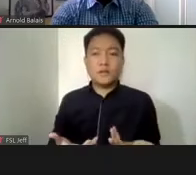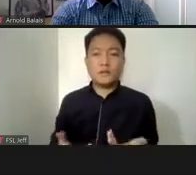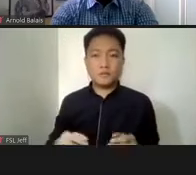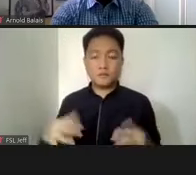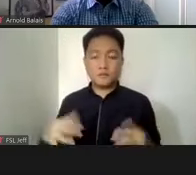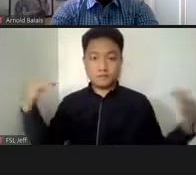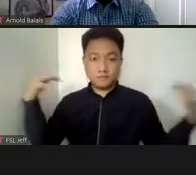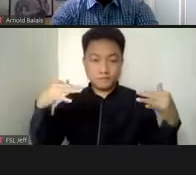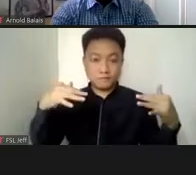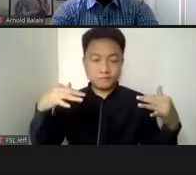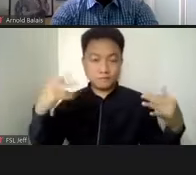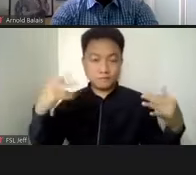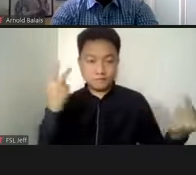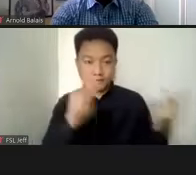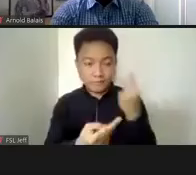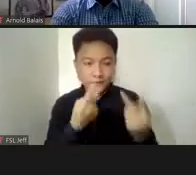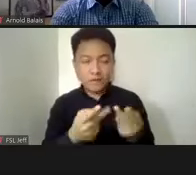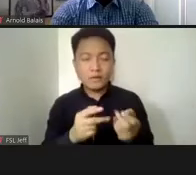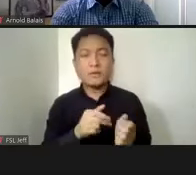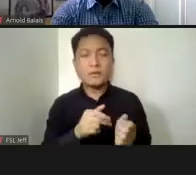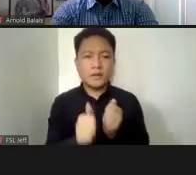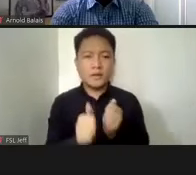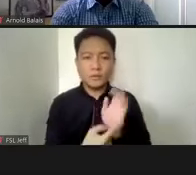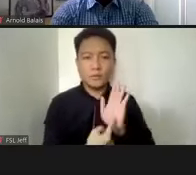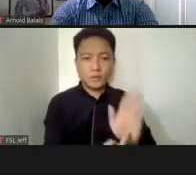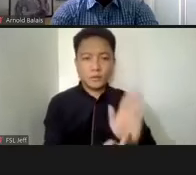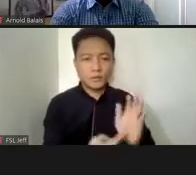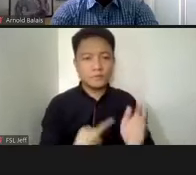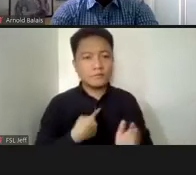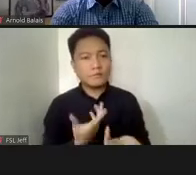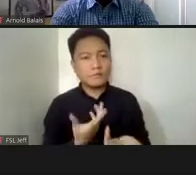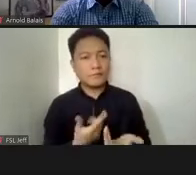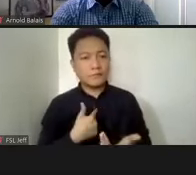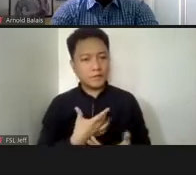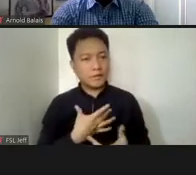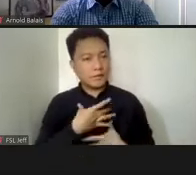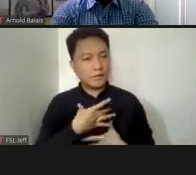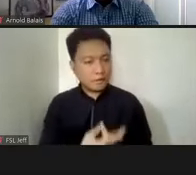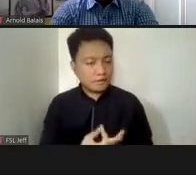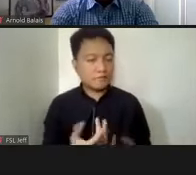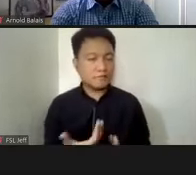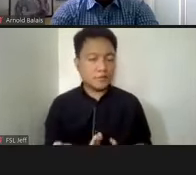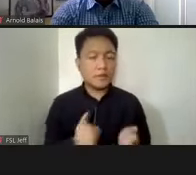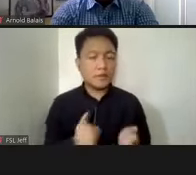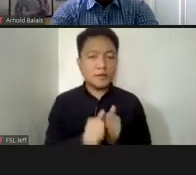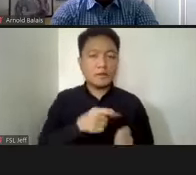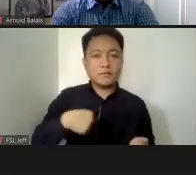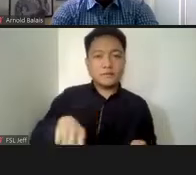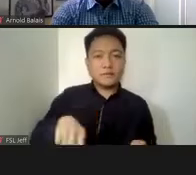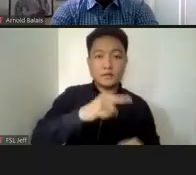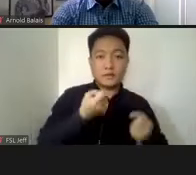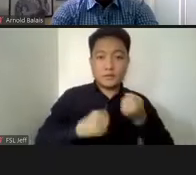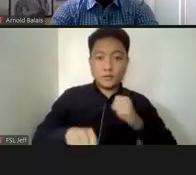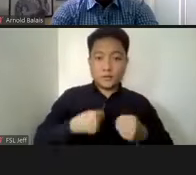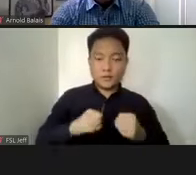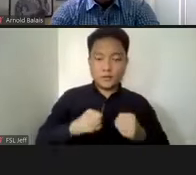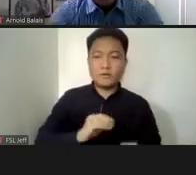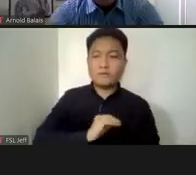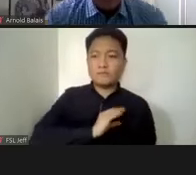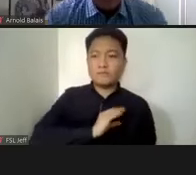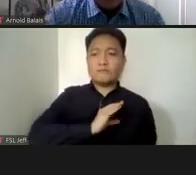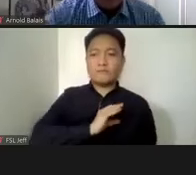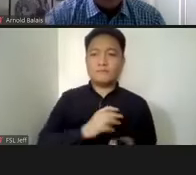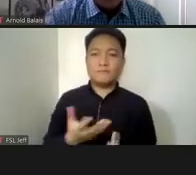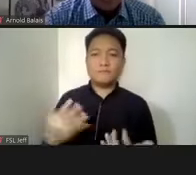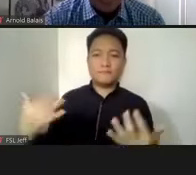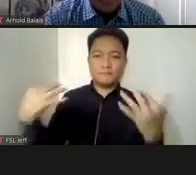us athletes. Diba, Arnold? Diba, Captain A? Arnold? Yung panood ka lang, palakpakan ka